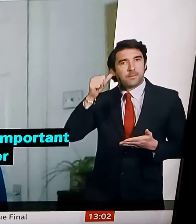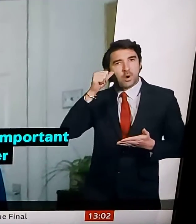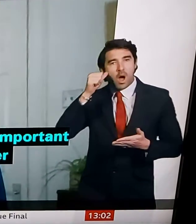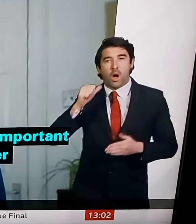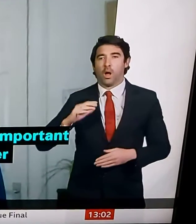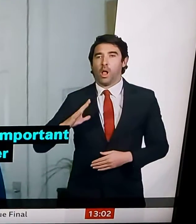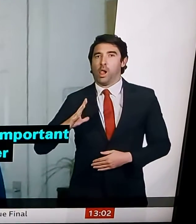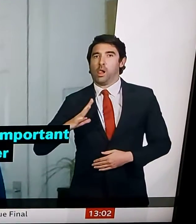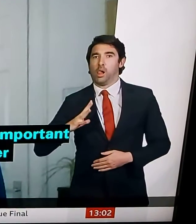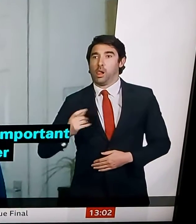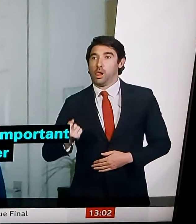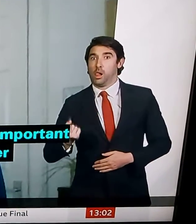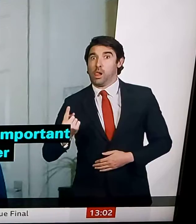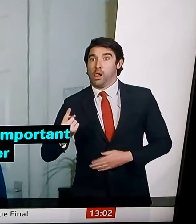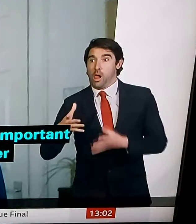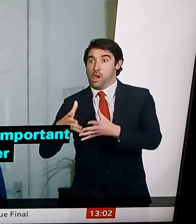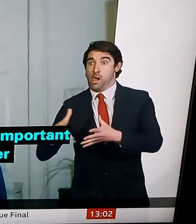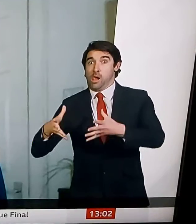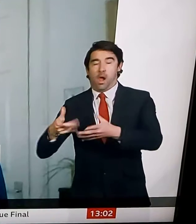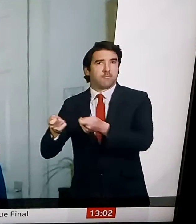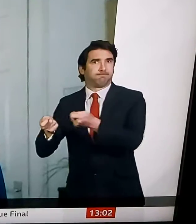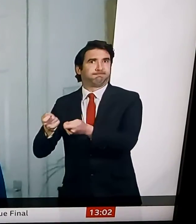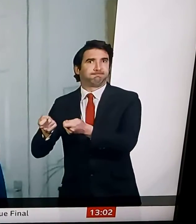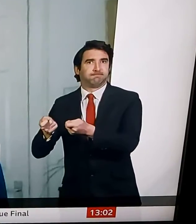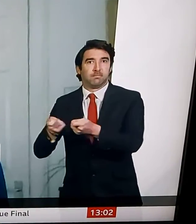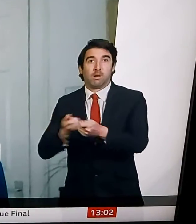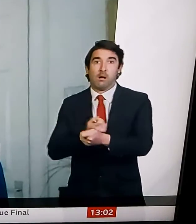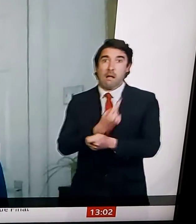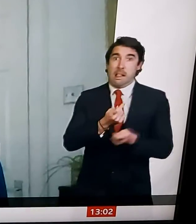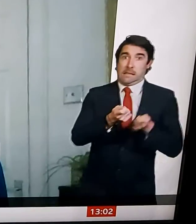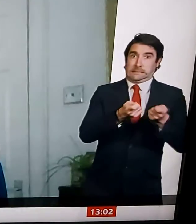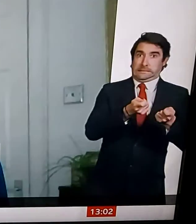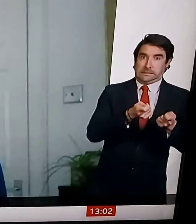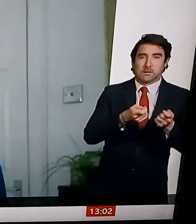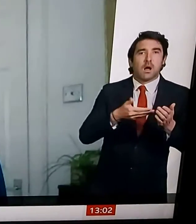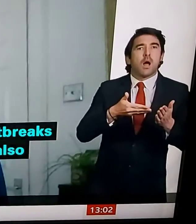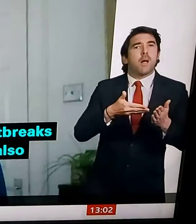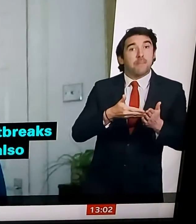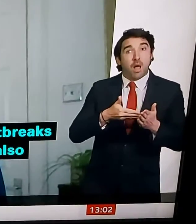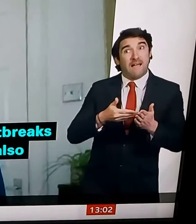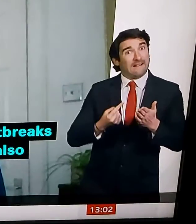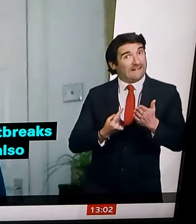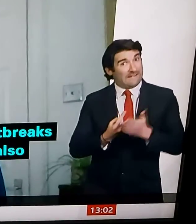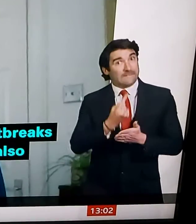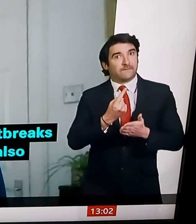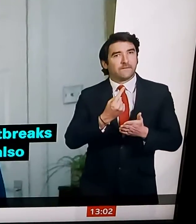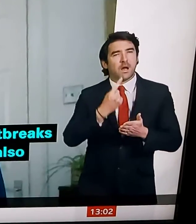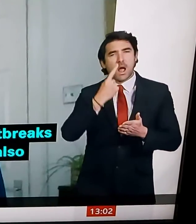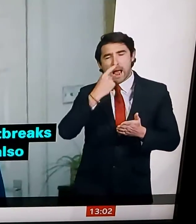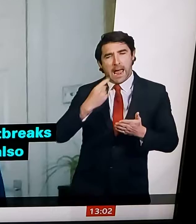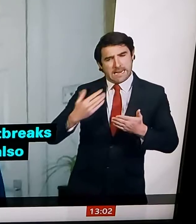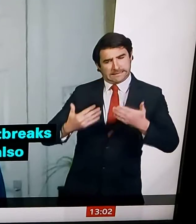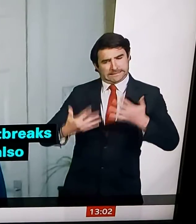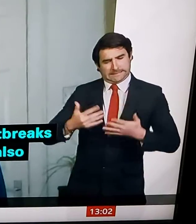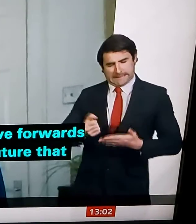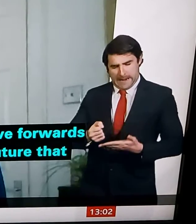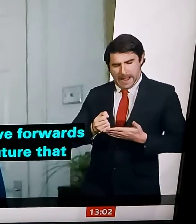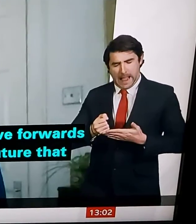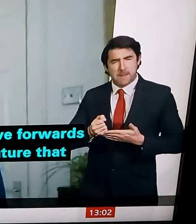areas, but it will also give information that as we move forwards and we then know in the future that an area has an outbreak, we can look back at the data and